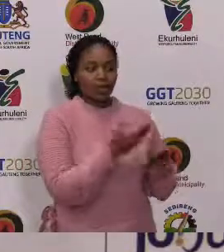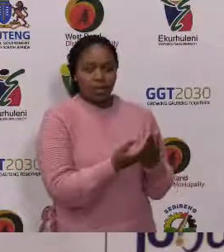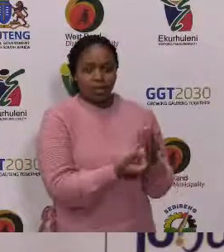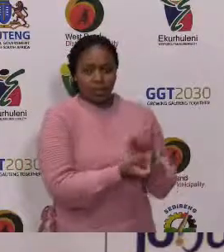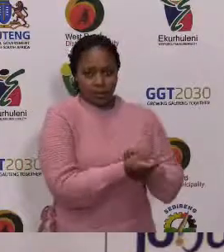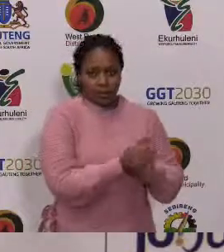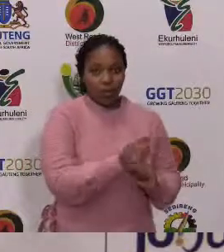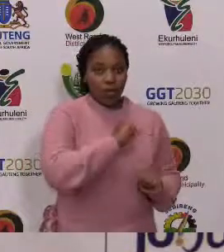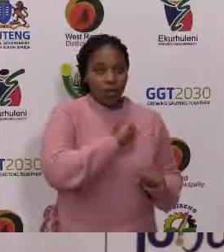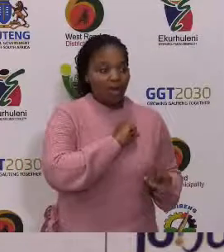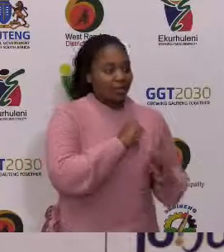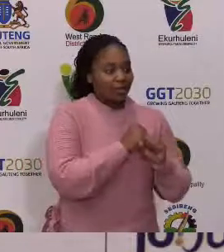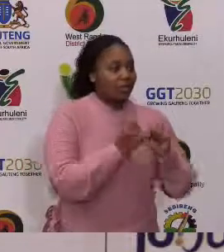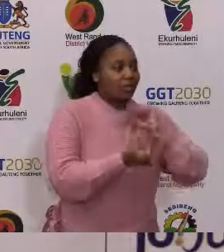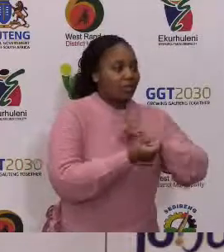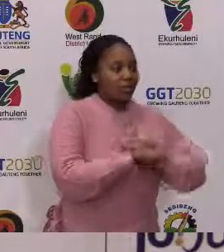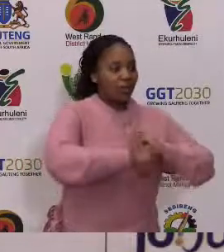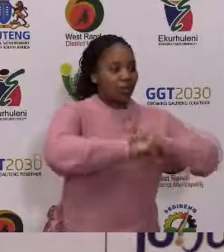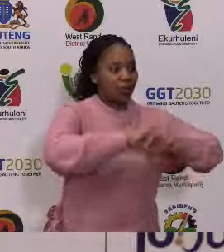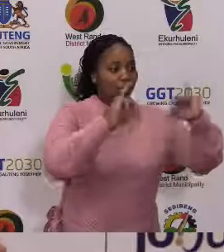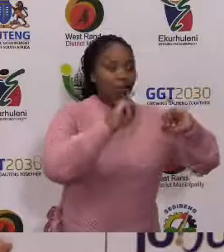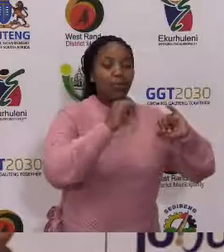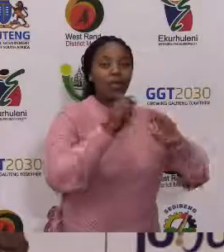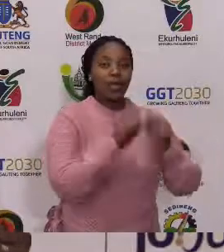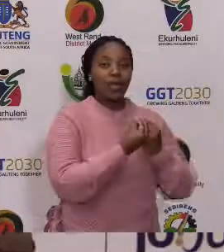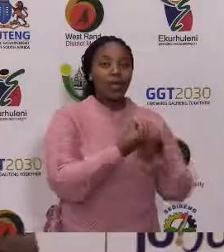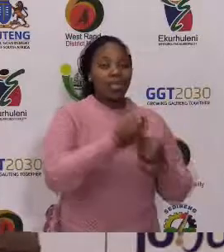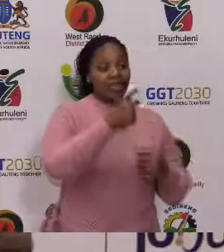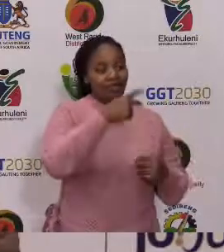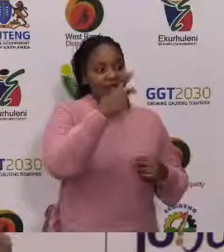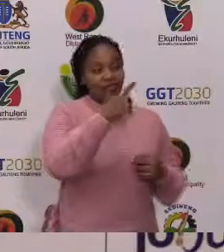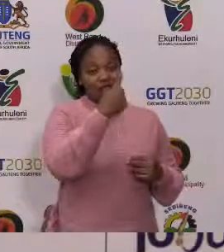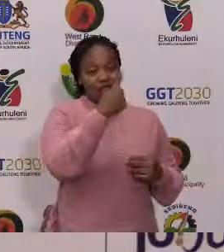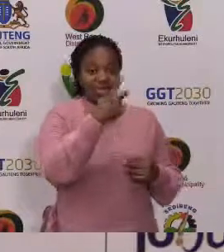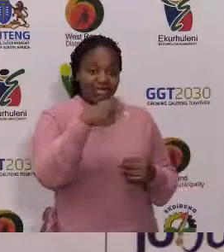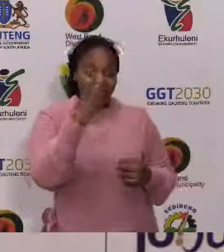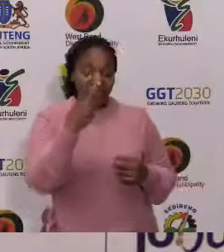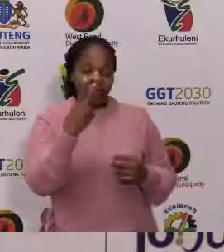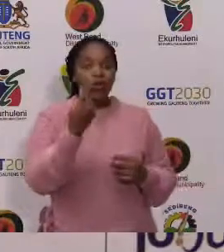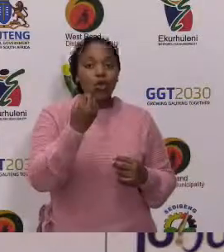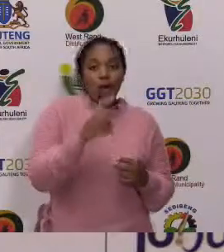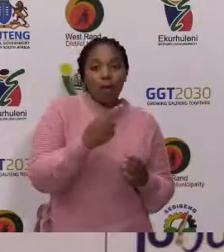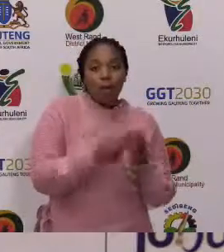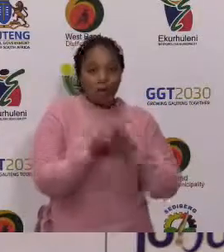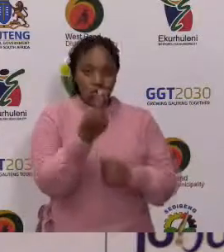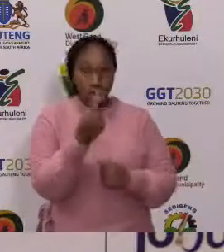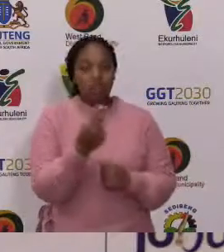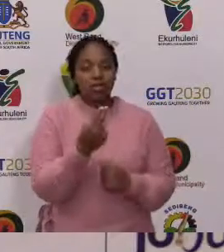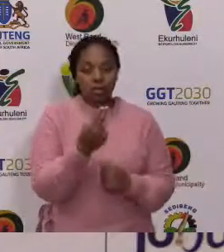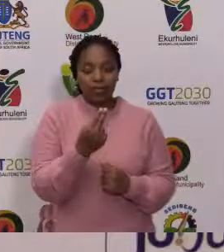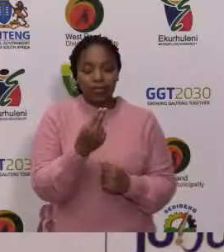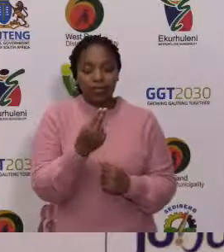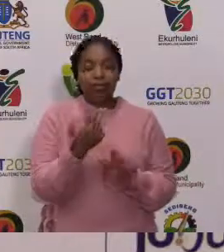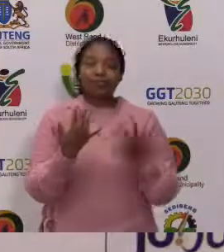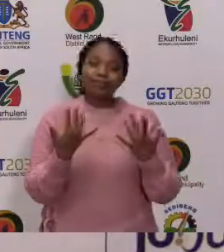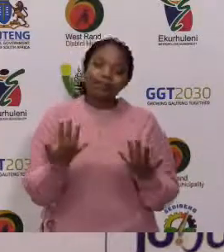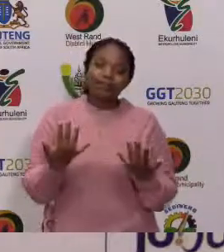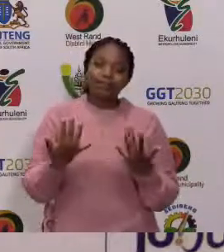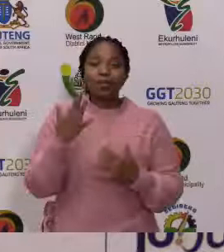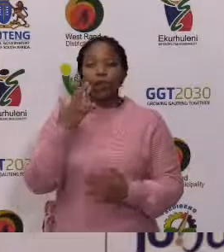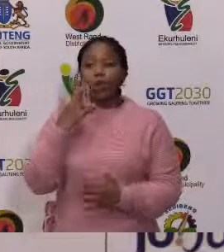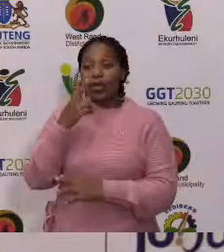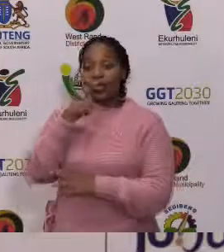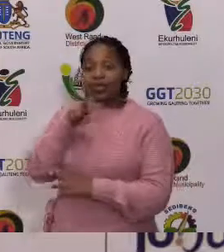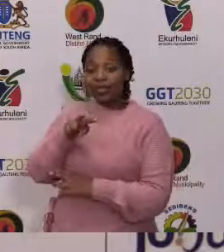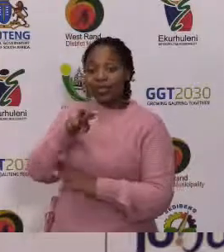not hardest hit by either the first and second wave or by both of them combined. So when you saw in